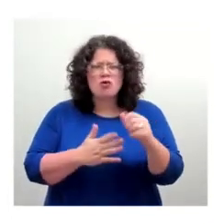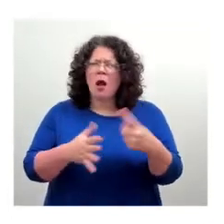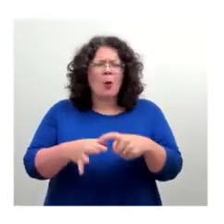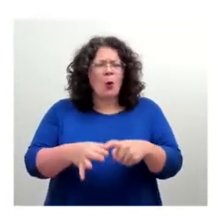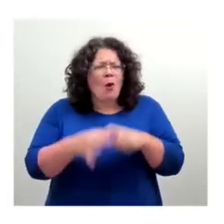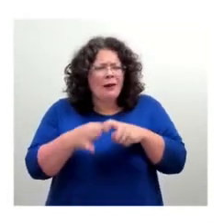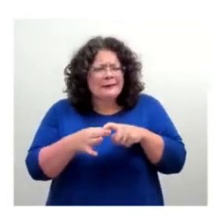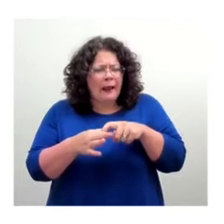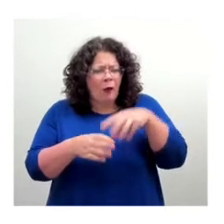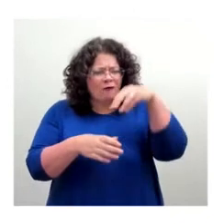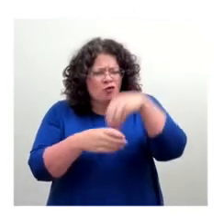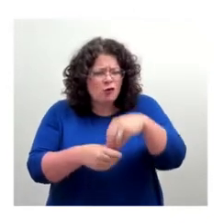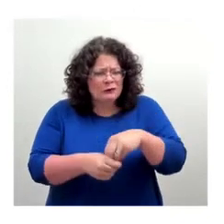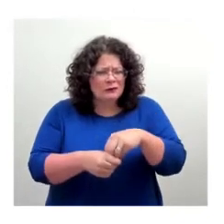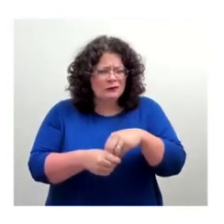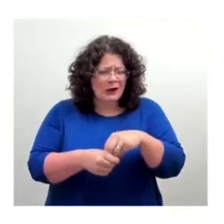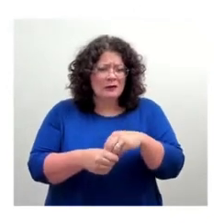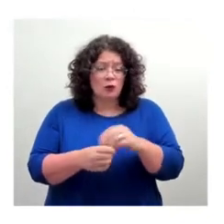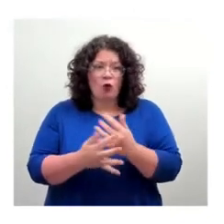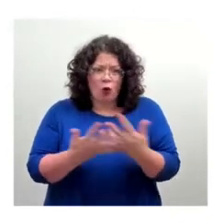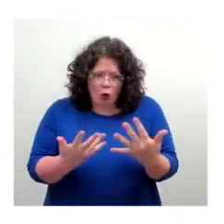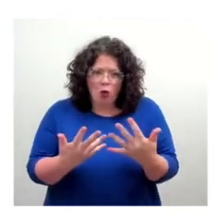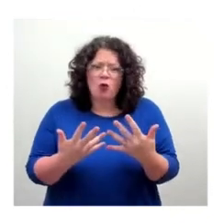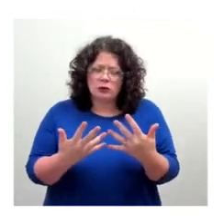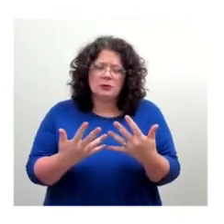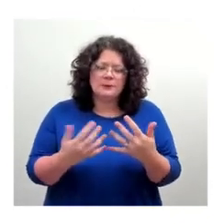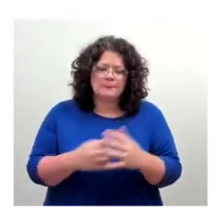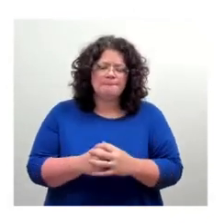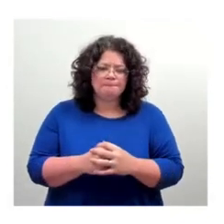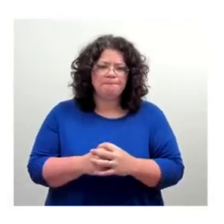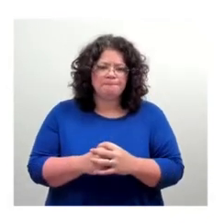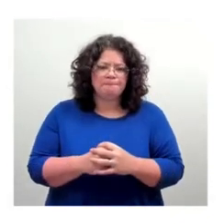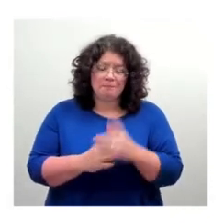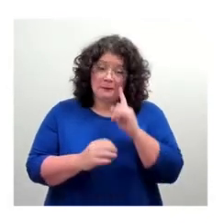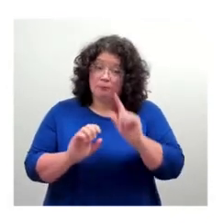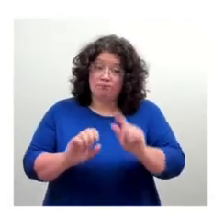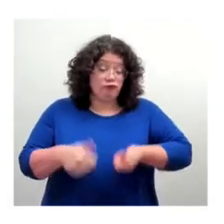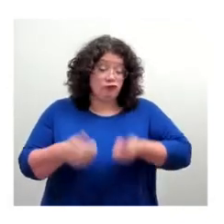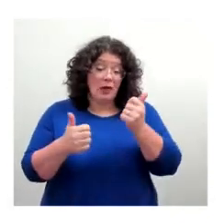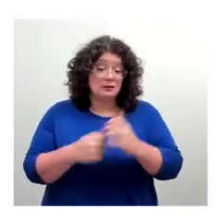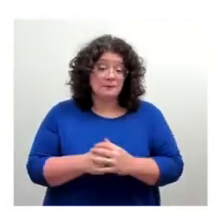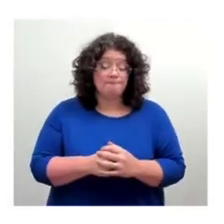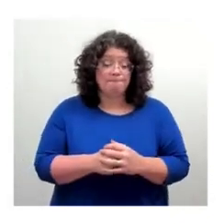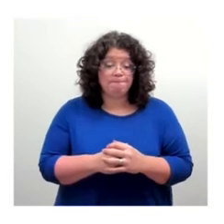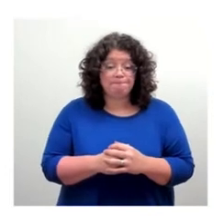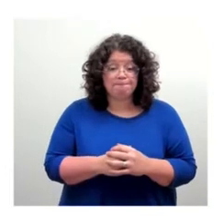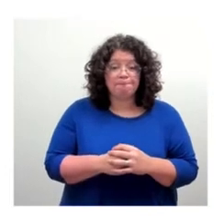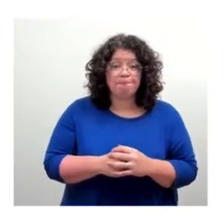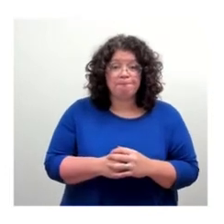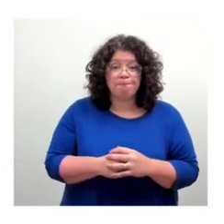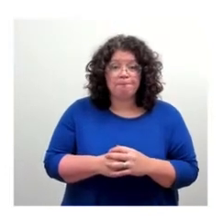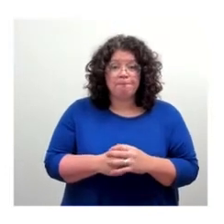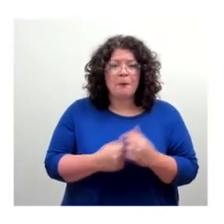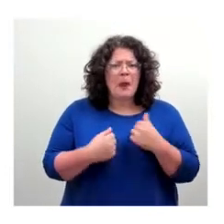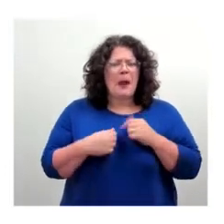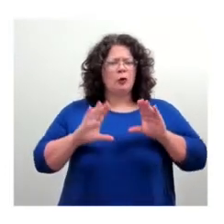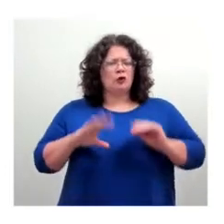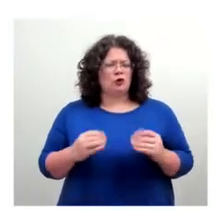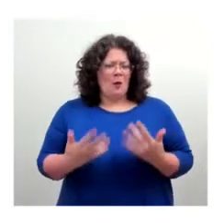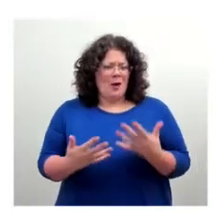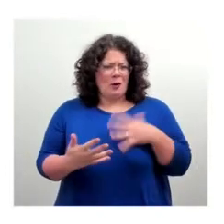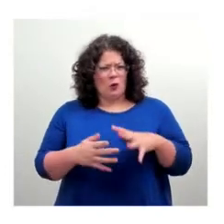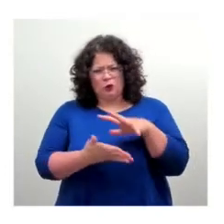your content. Over to you. Yeah, thanks, Sonali. And Stephen, I hope to pick up on some of the issues you raised as well in what I'm going to say.